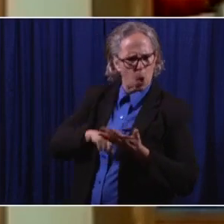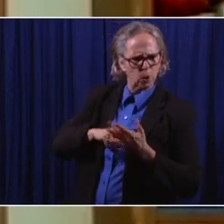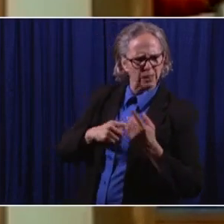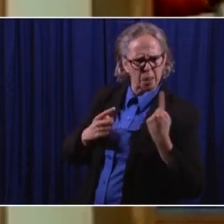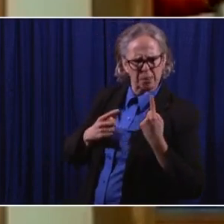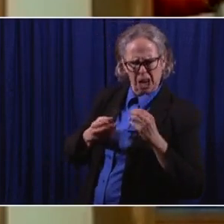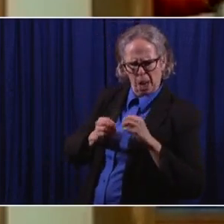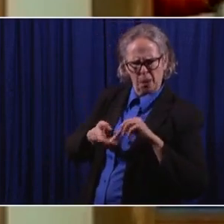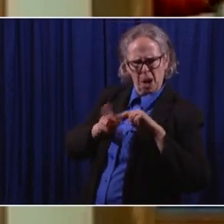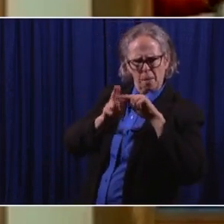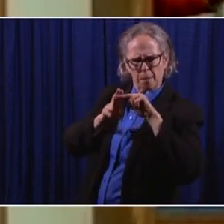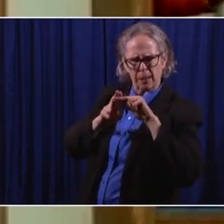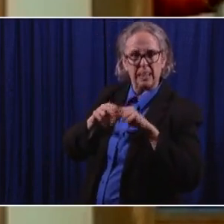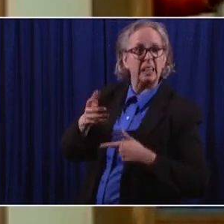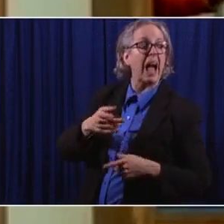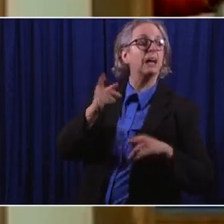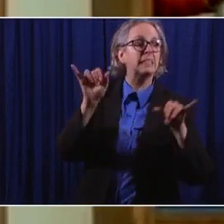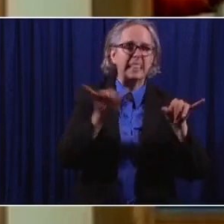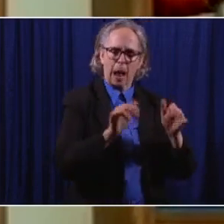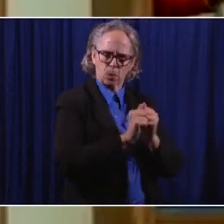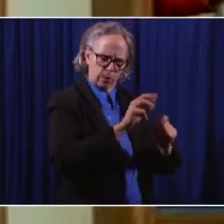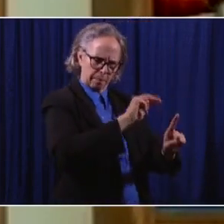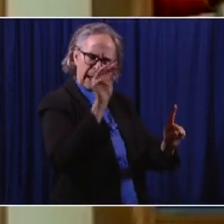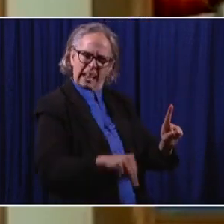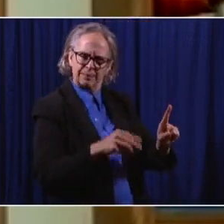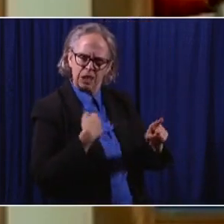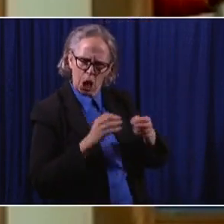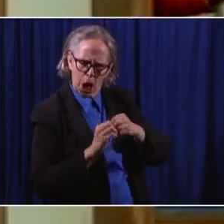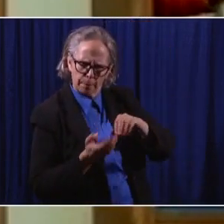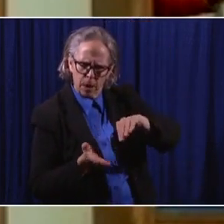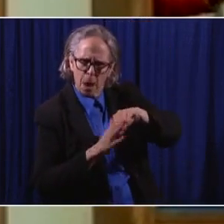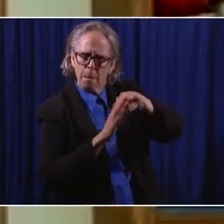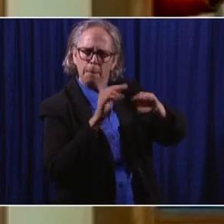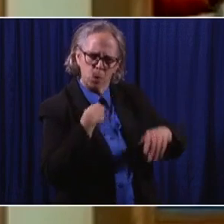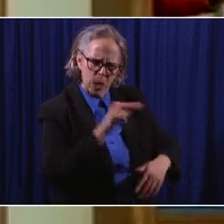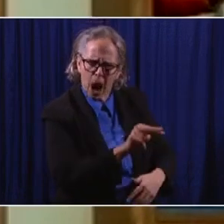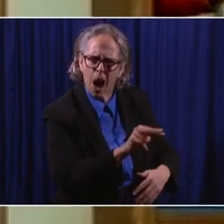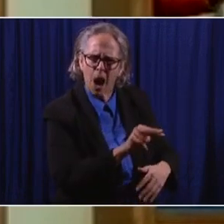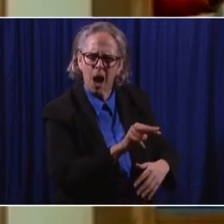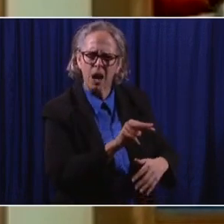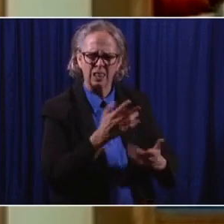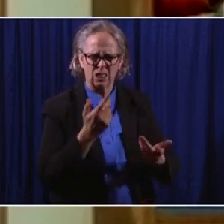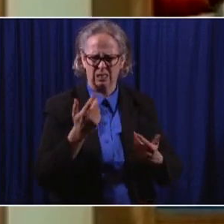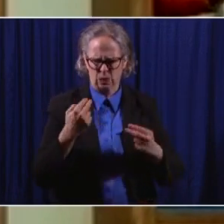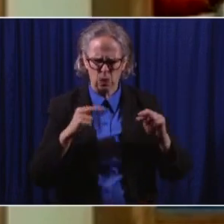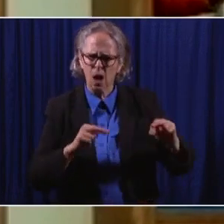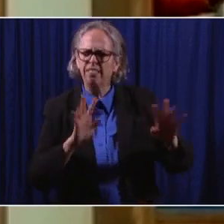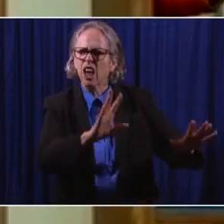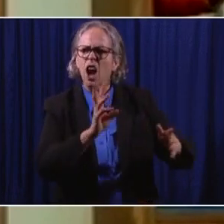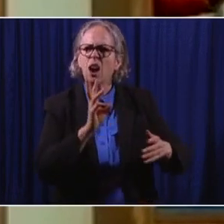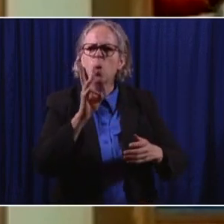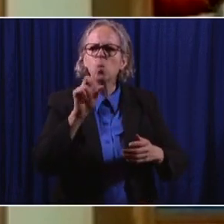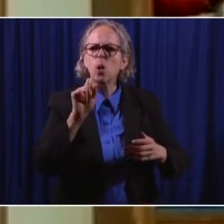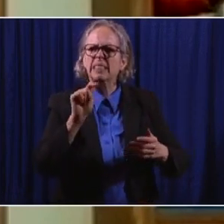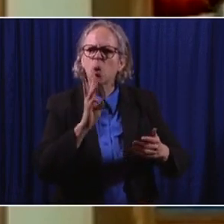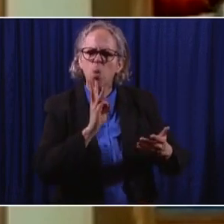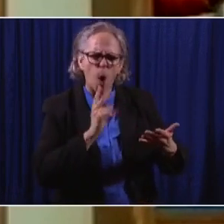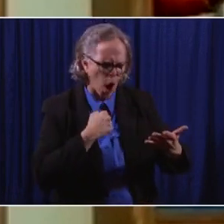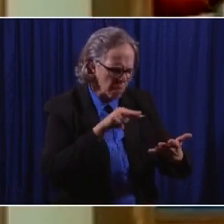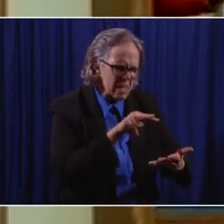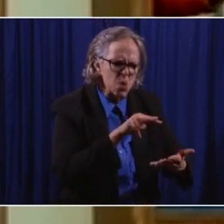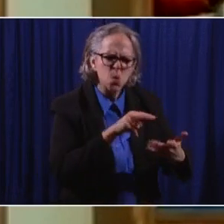weekend. The increase in gene fragments in the wastewater was observed about 5 to 7 days before we saw